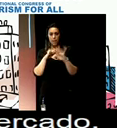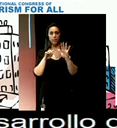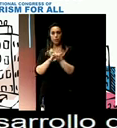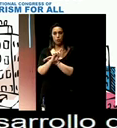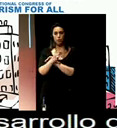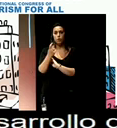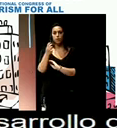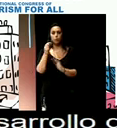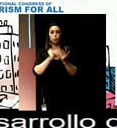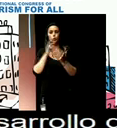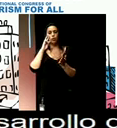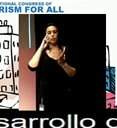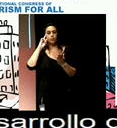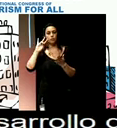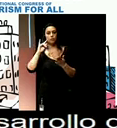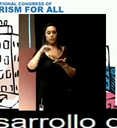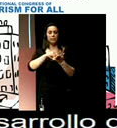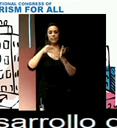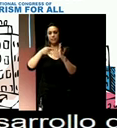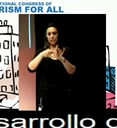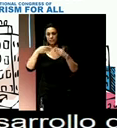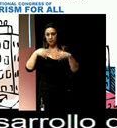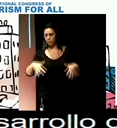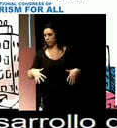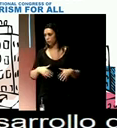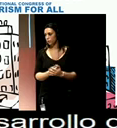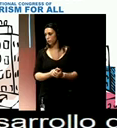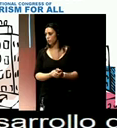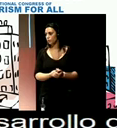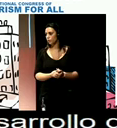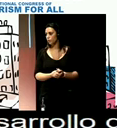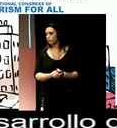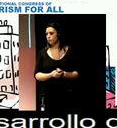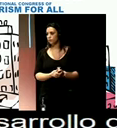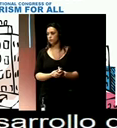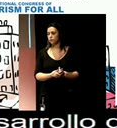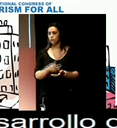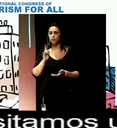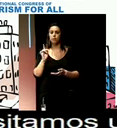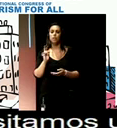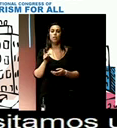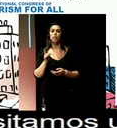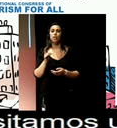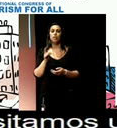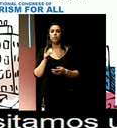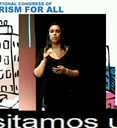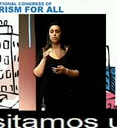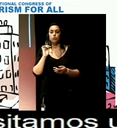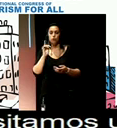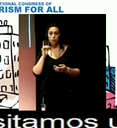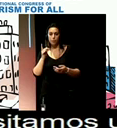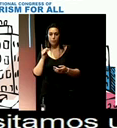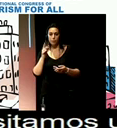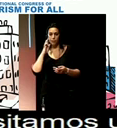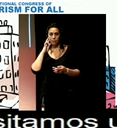This means that we can't only consider one element of the tourism chain, but we